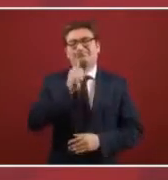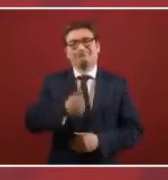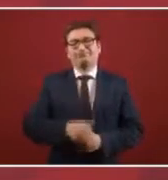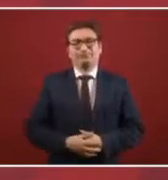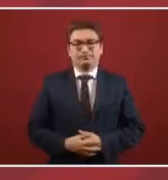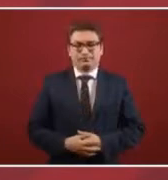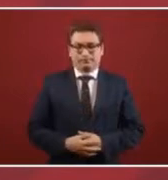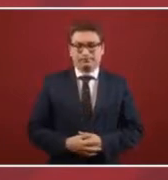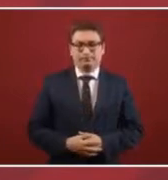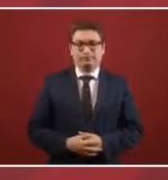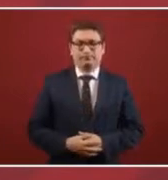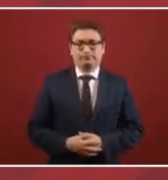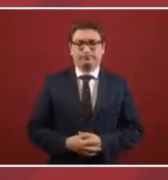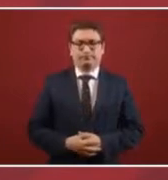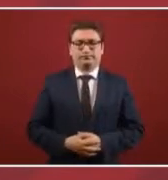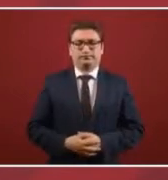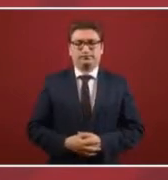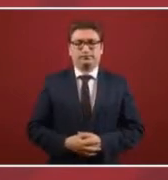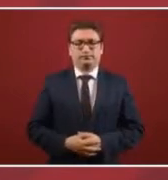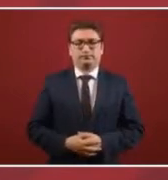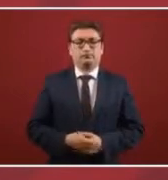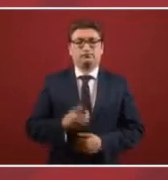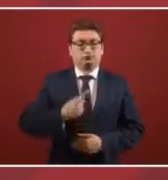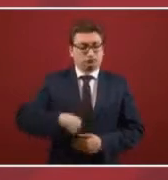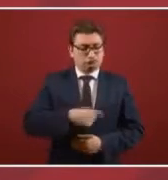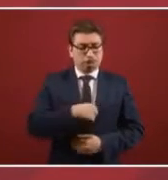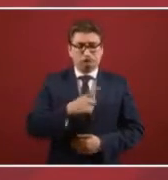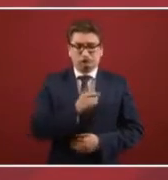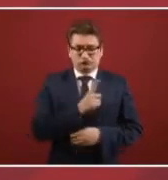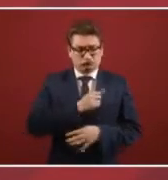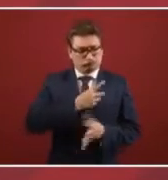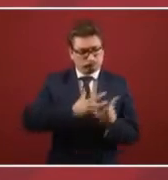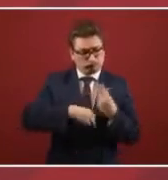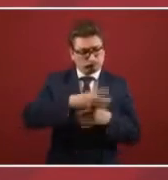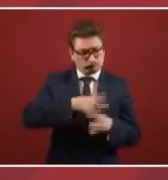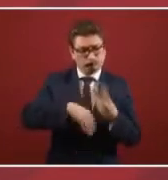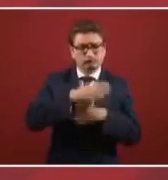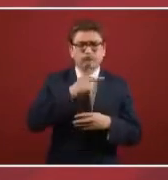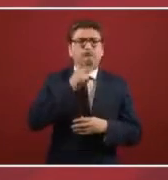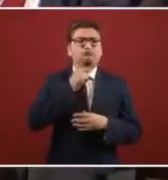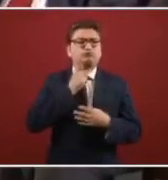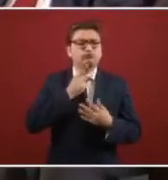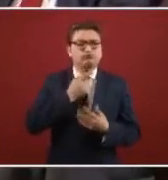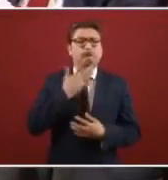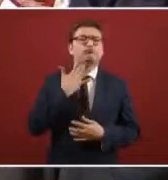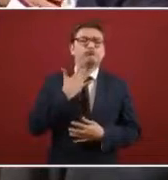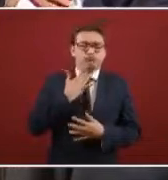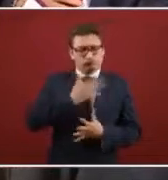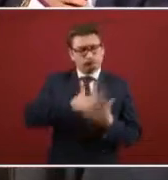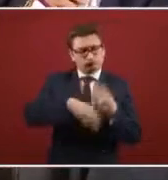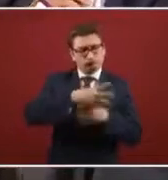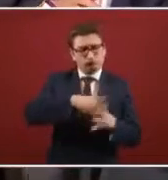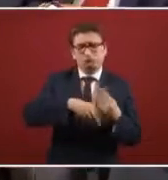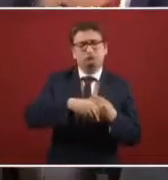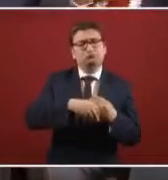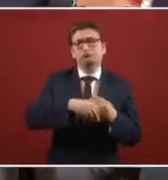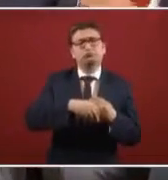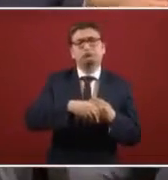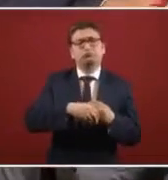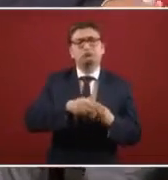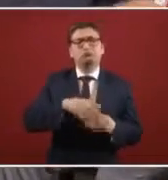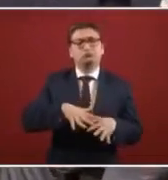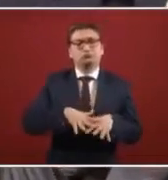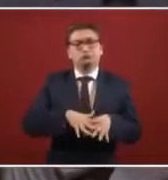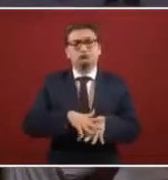pasamos refinery was built. de ser autosuficientes And we went from being en self-sufficient gasolinas in gasolines a